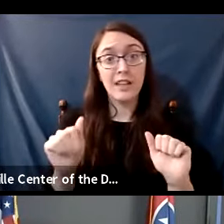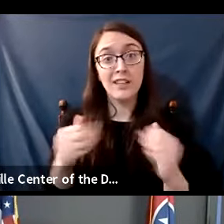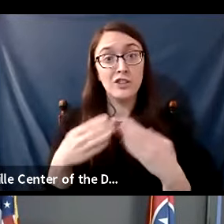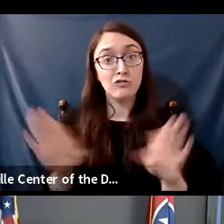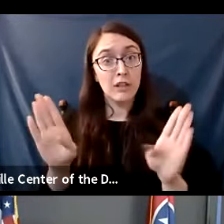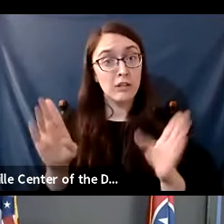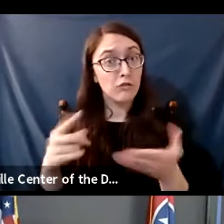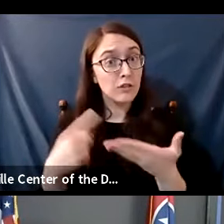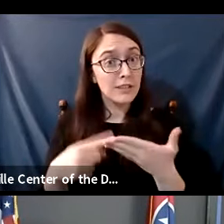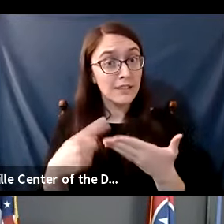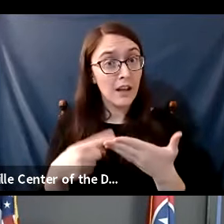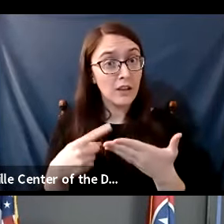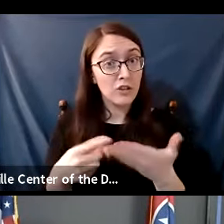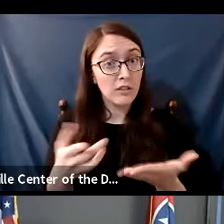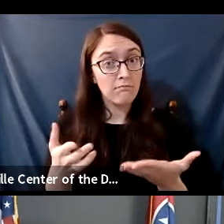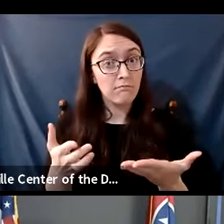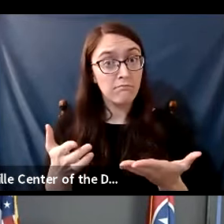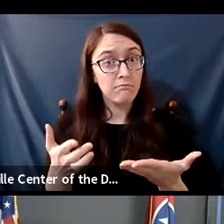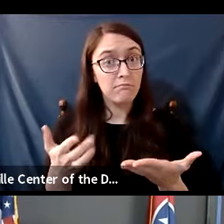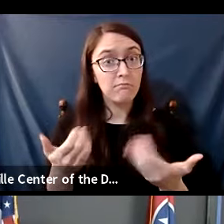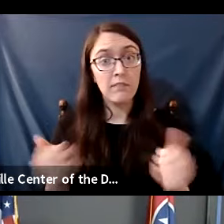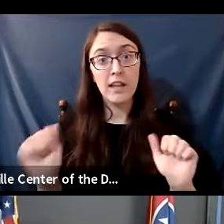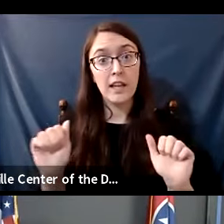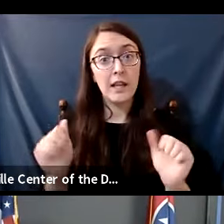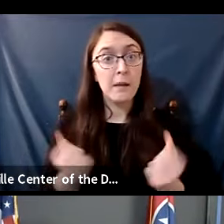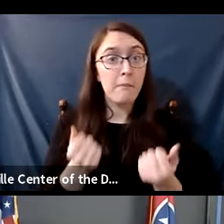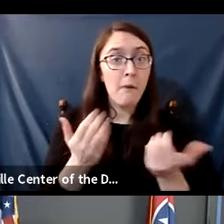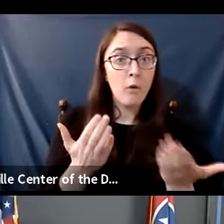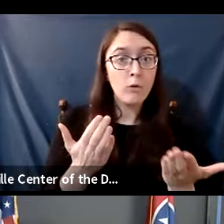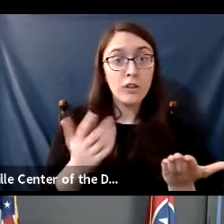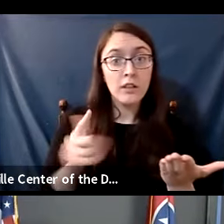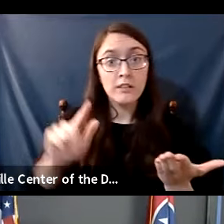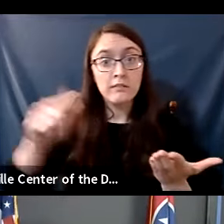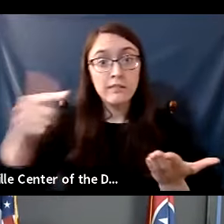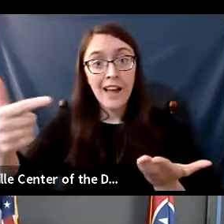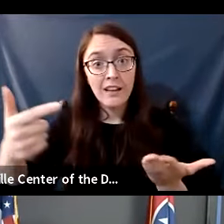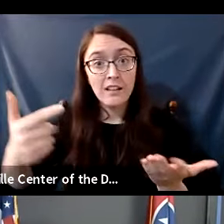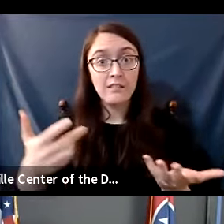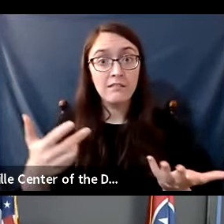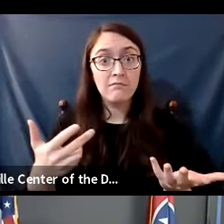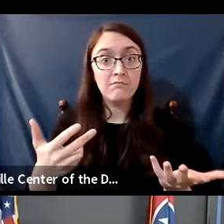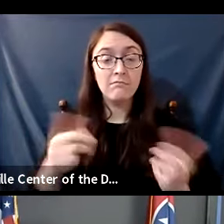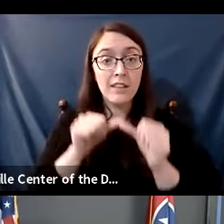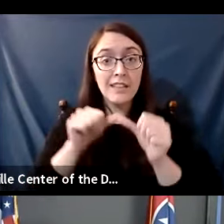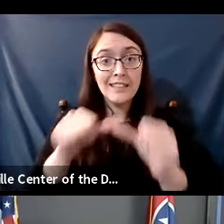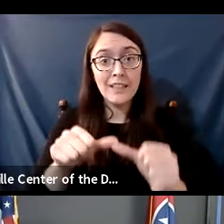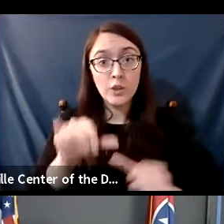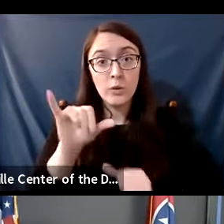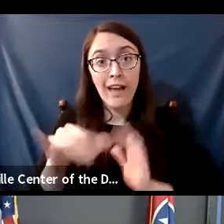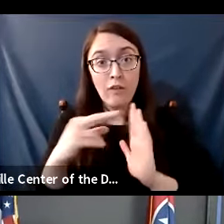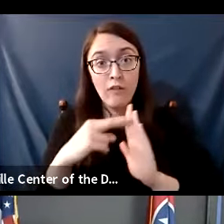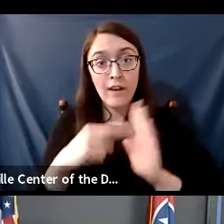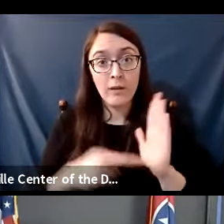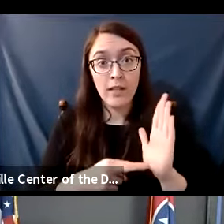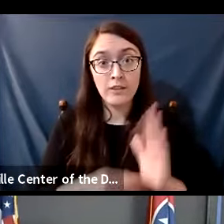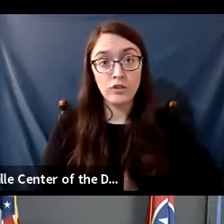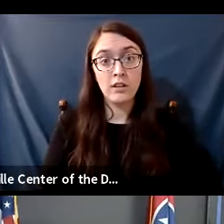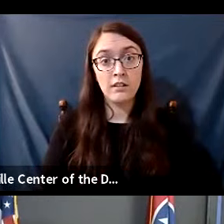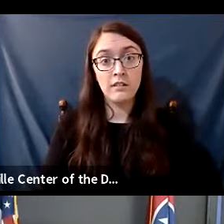that? Anybody offering a motion or second to continue that regulation?